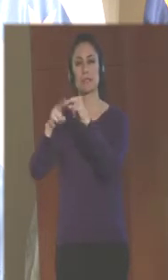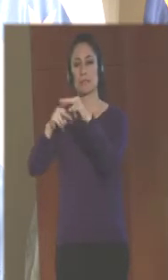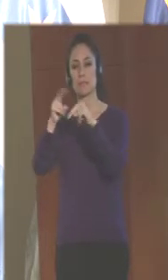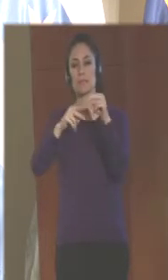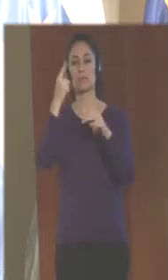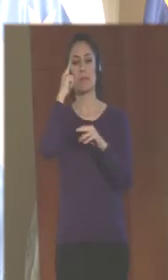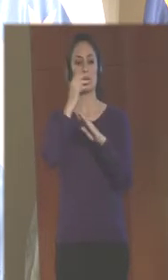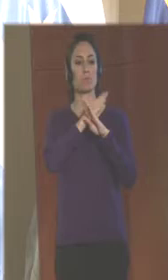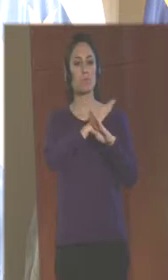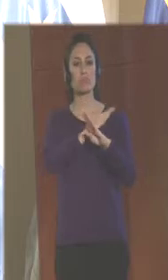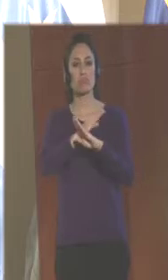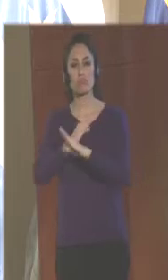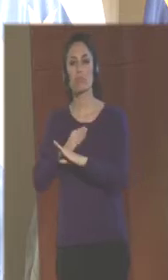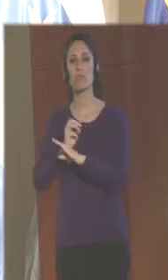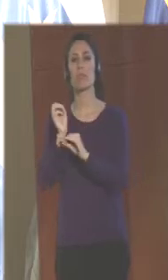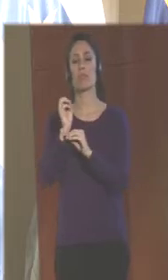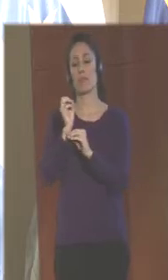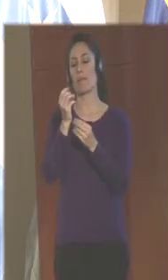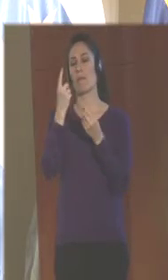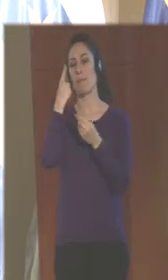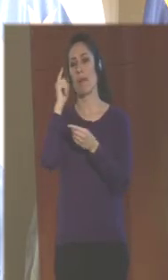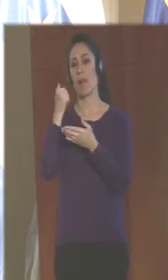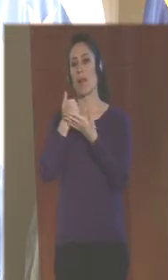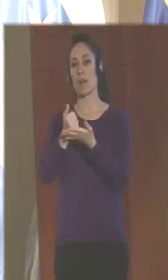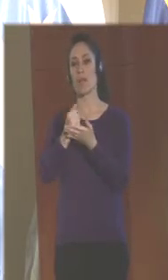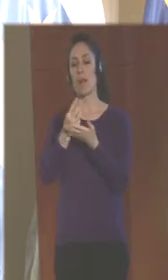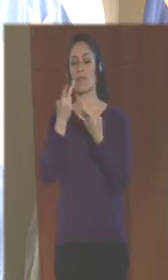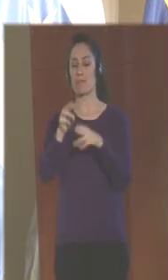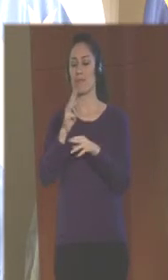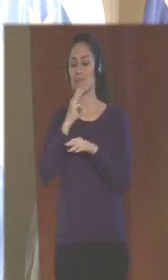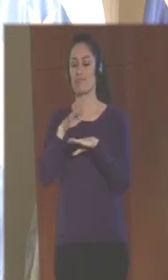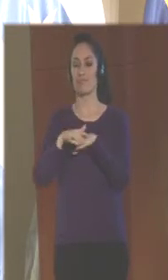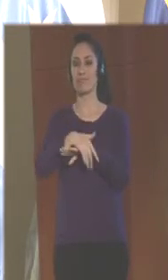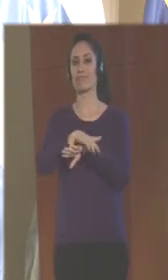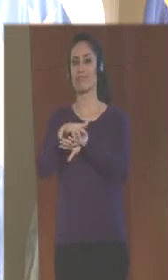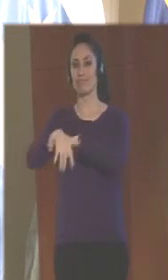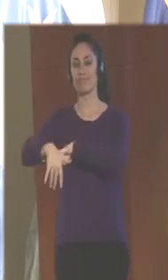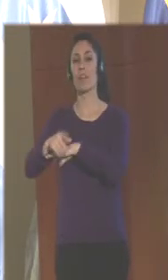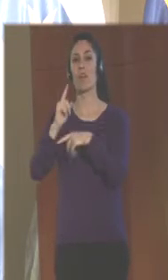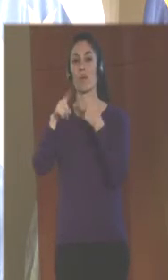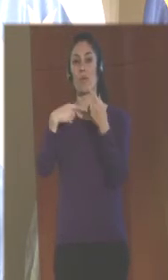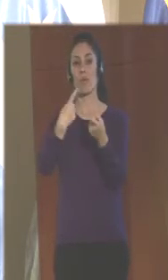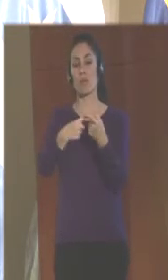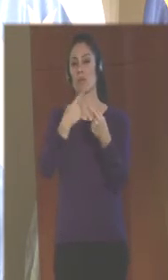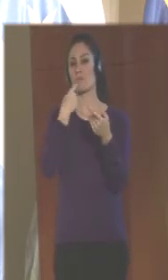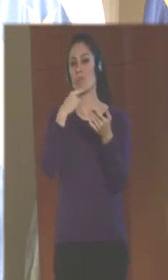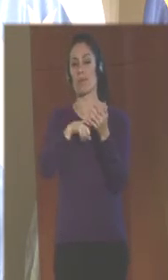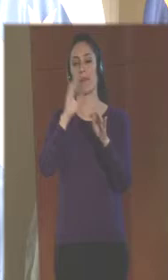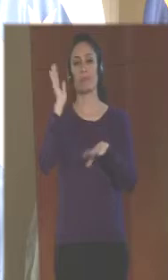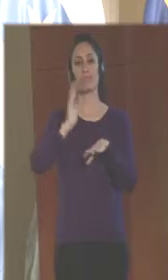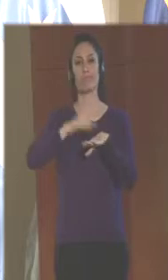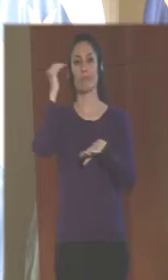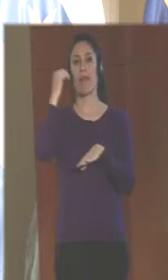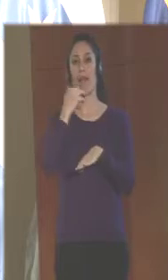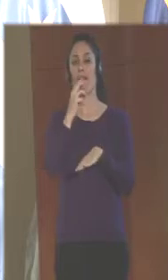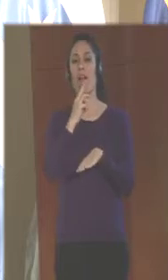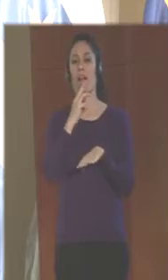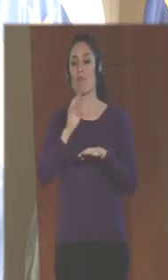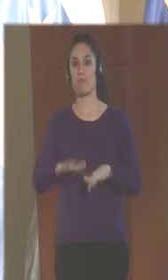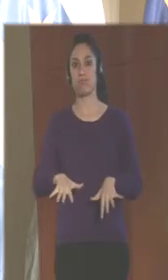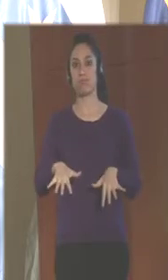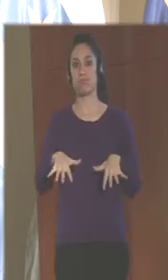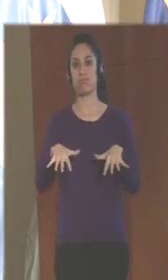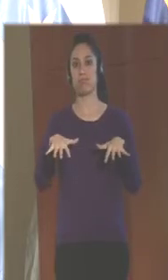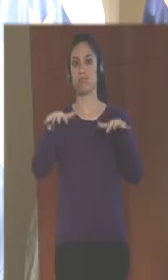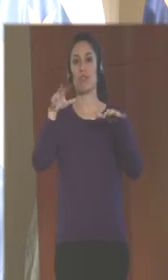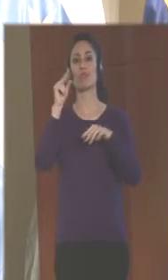and that are going to be protecting and channeling the waters, so that whenever the event of